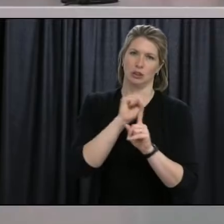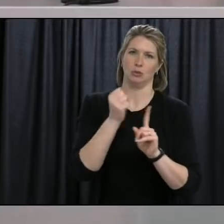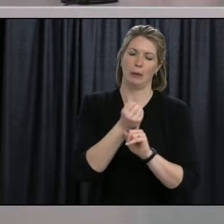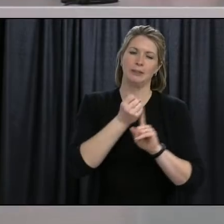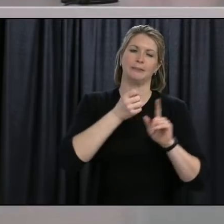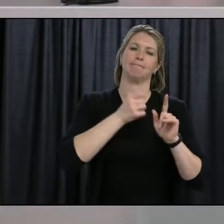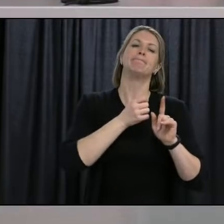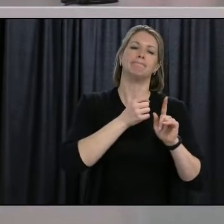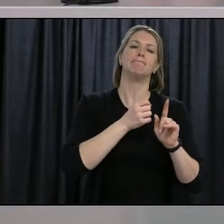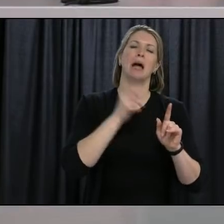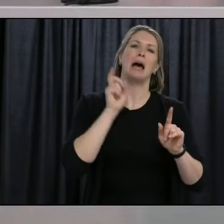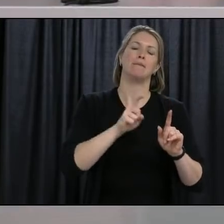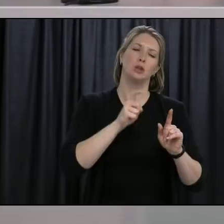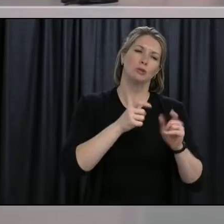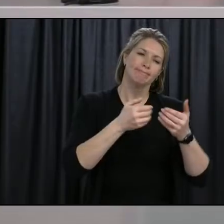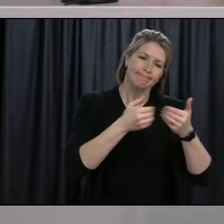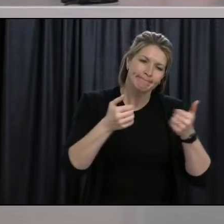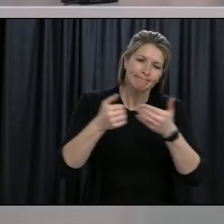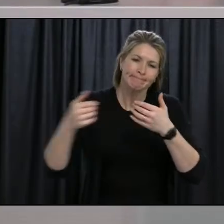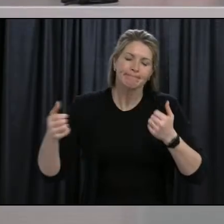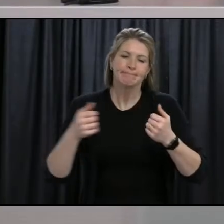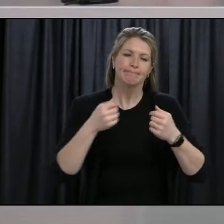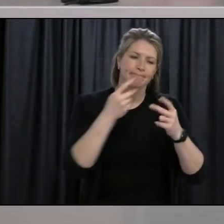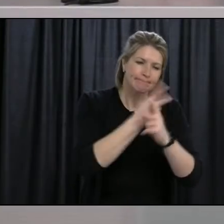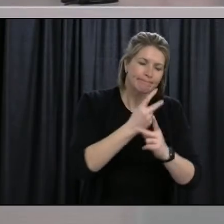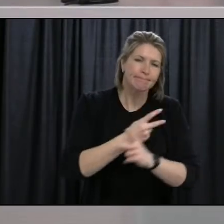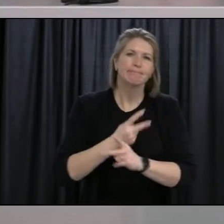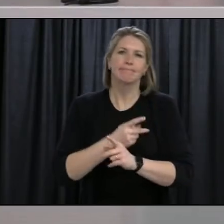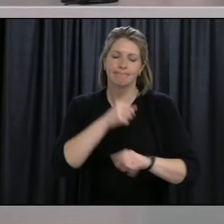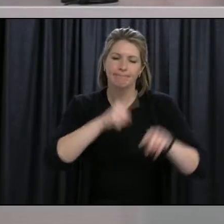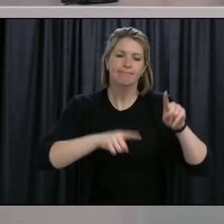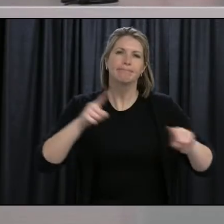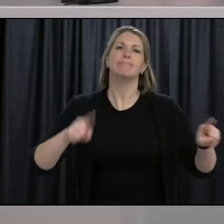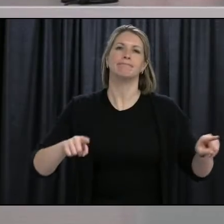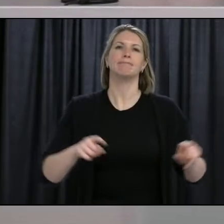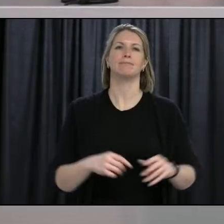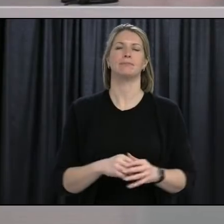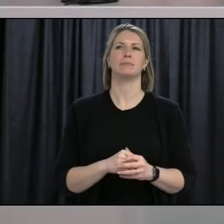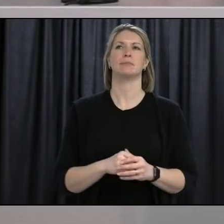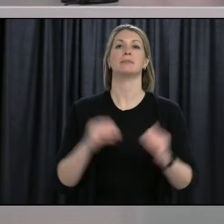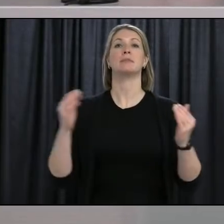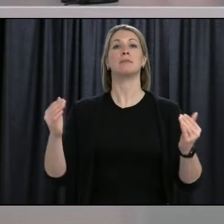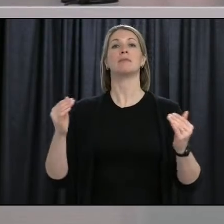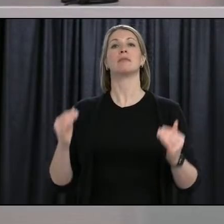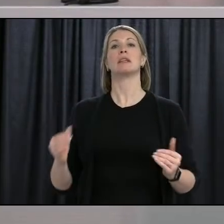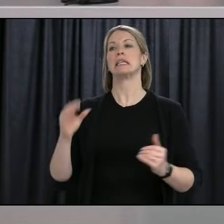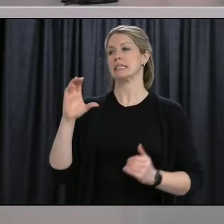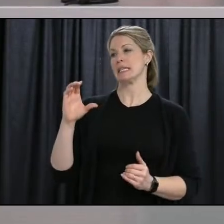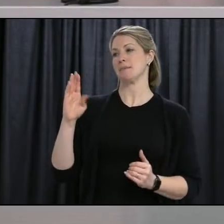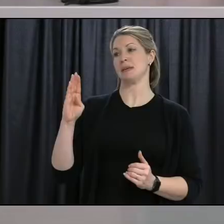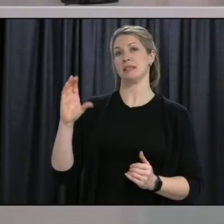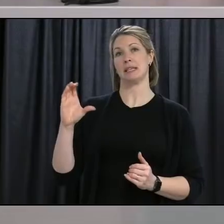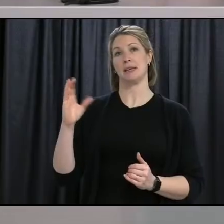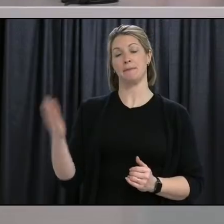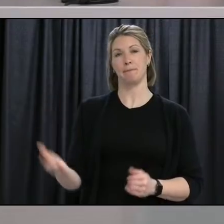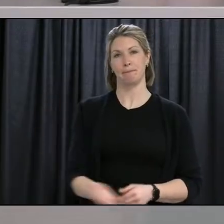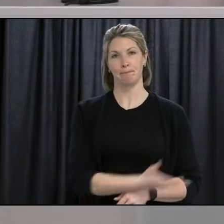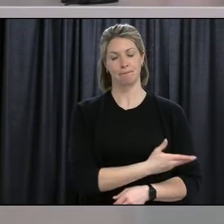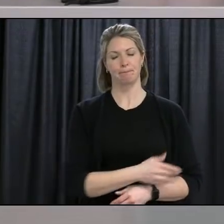Thank you. Our next questions are from Mark Quinn with CBC. Please go ahead. Yes, thank